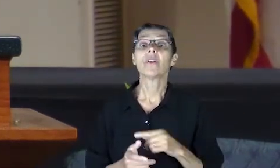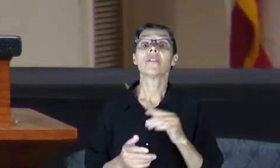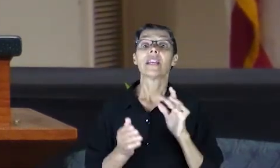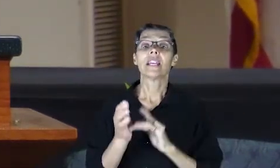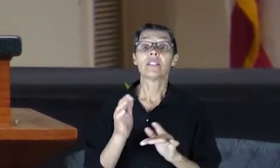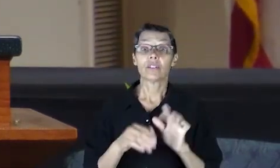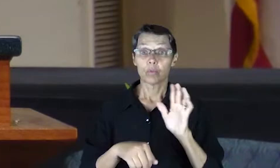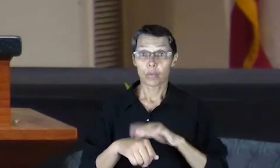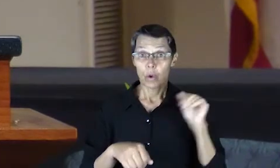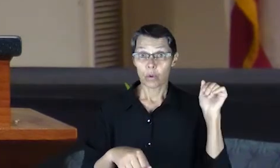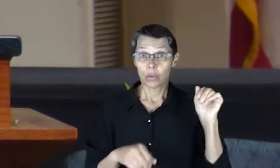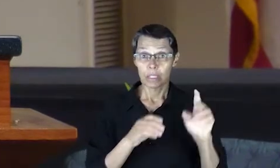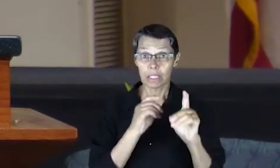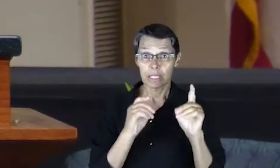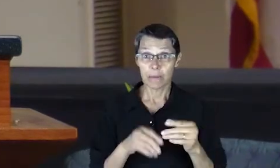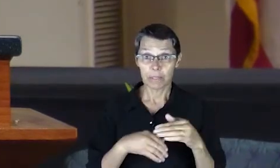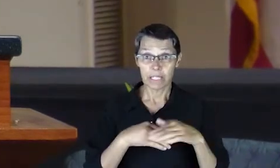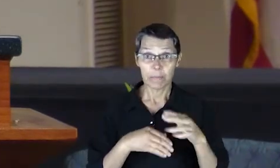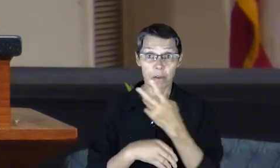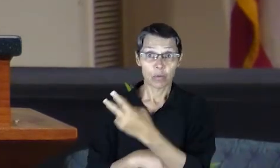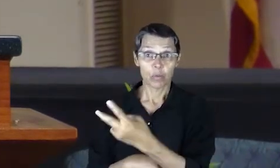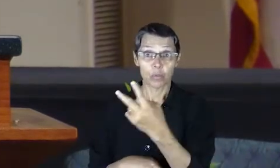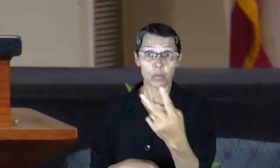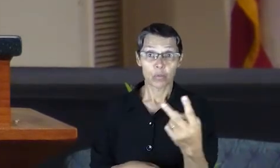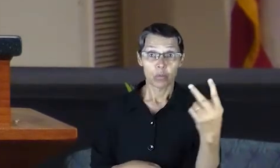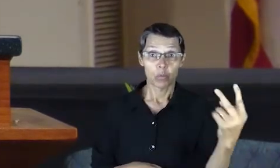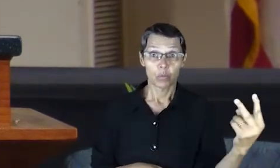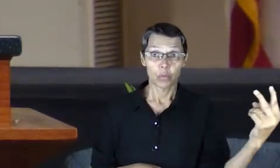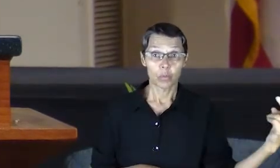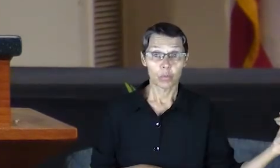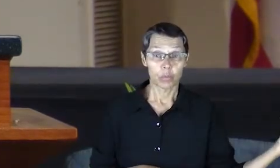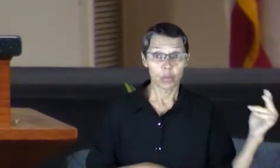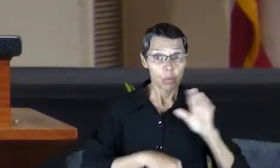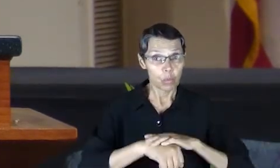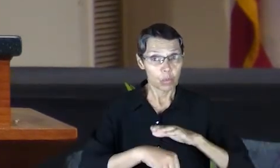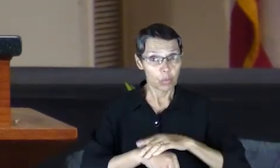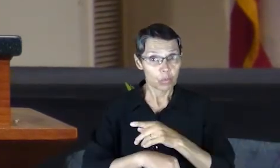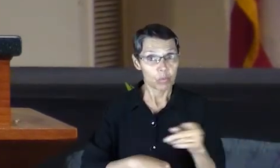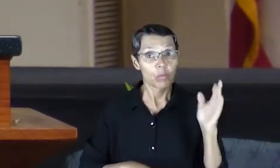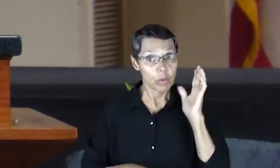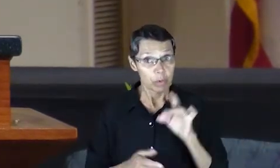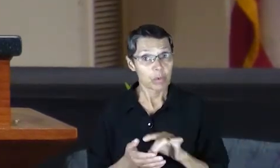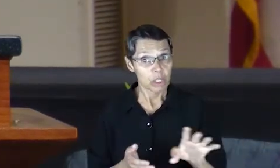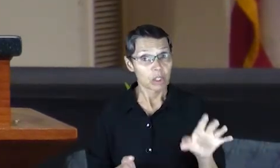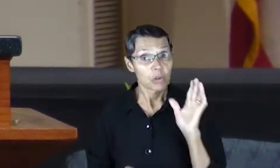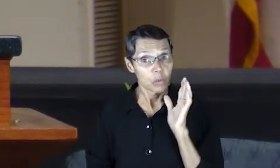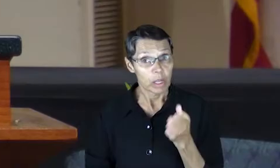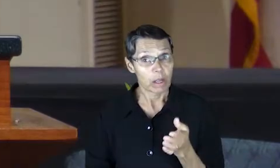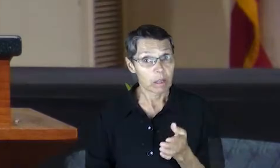He then sends out his disciples in pairs, warning them that they too will face rejection.